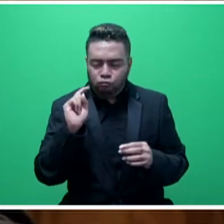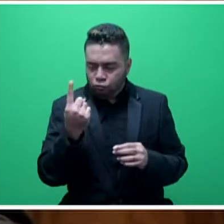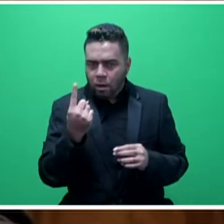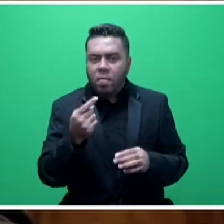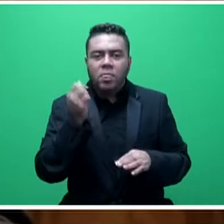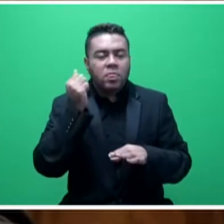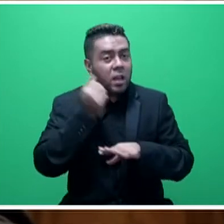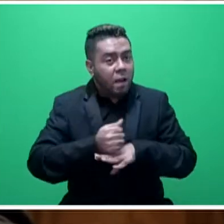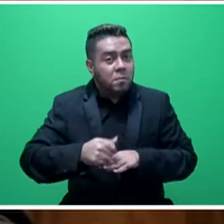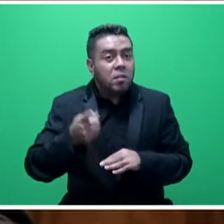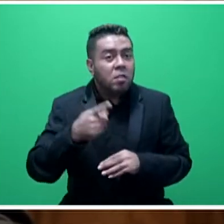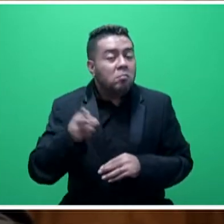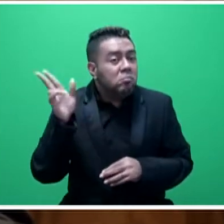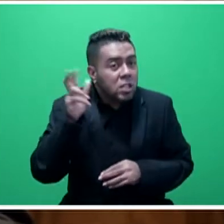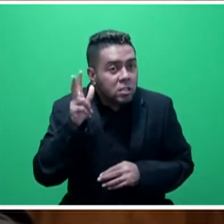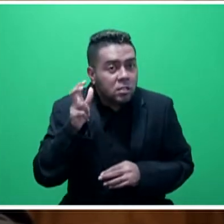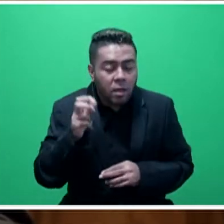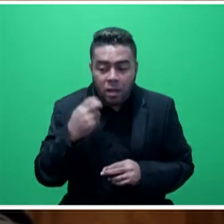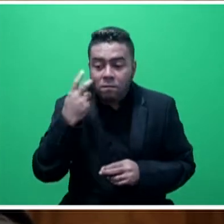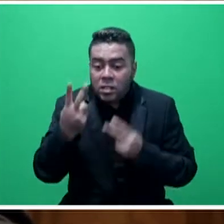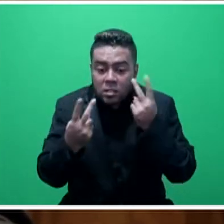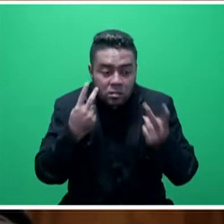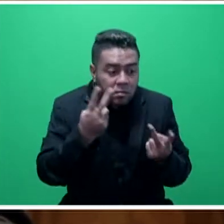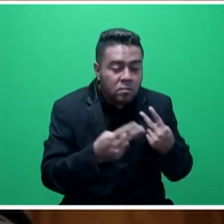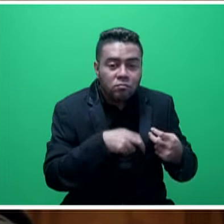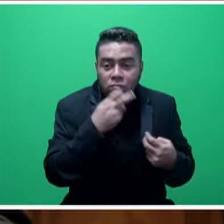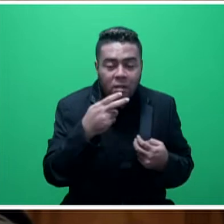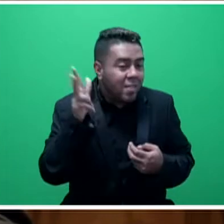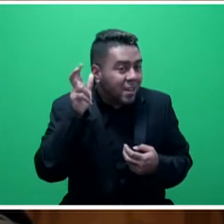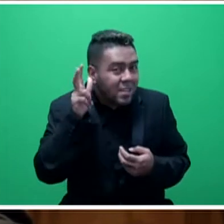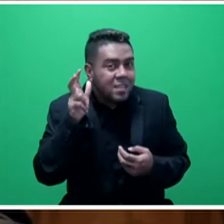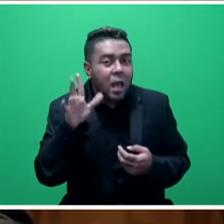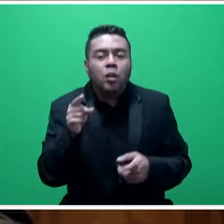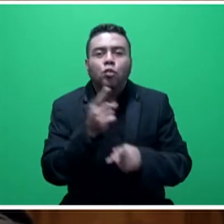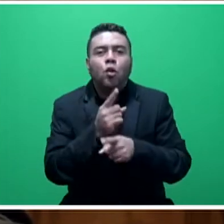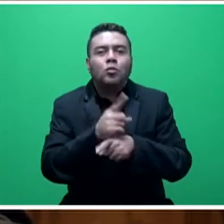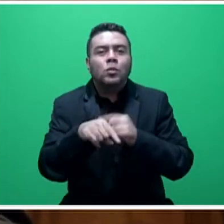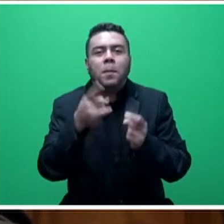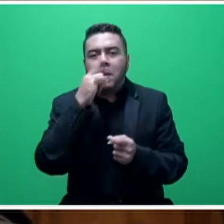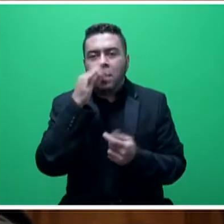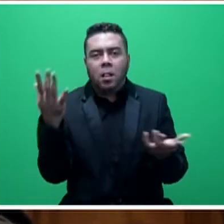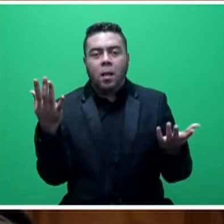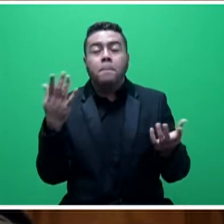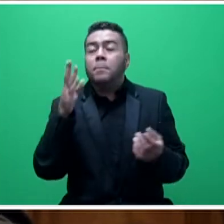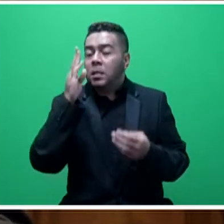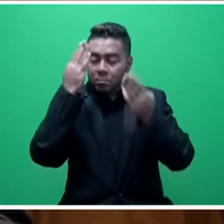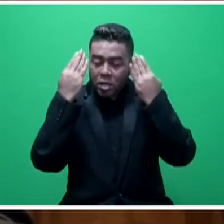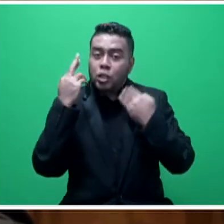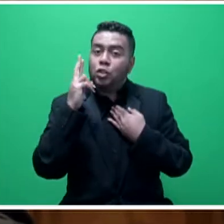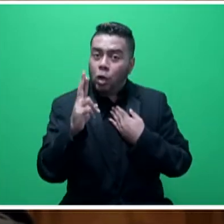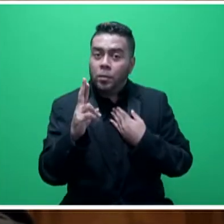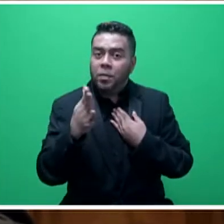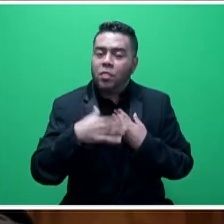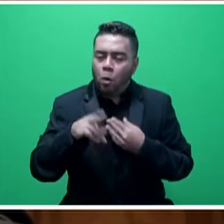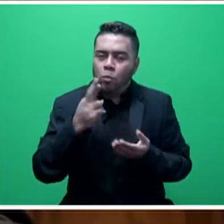that listens, the government that visits, the government that hears, and the government that talks to its people. Mr. Speaker, sir, the reason we